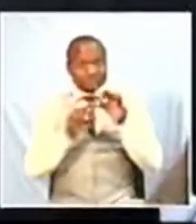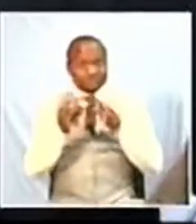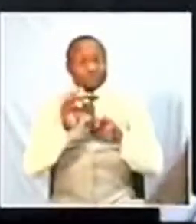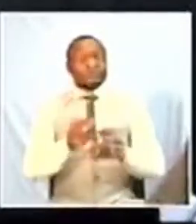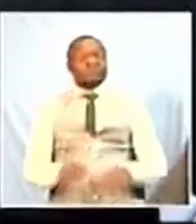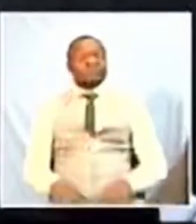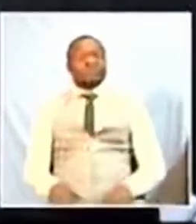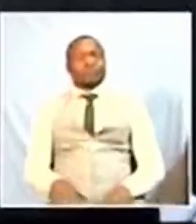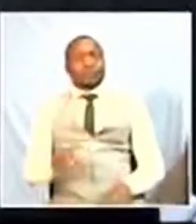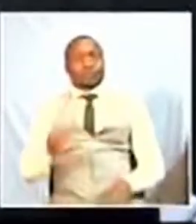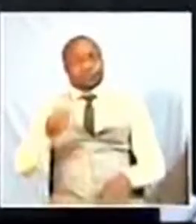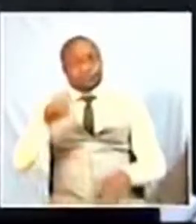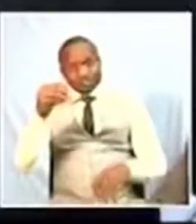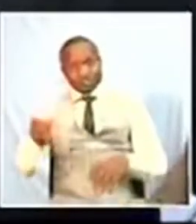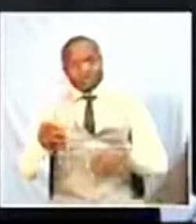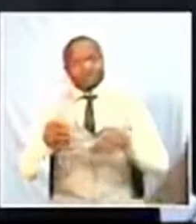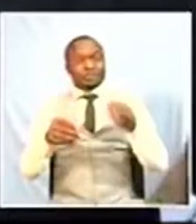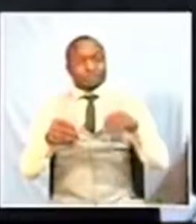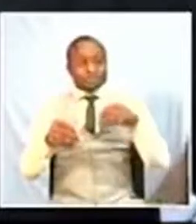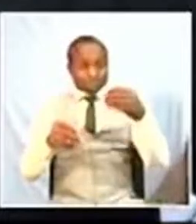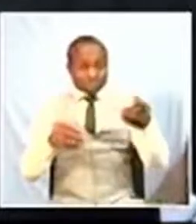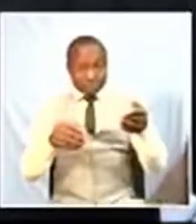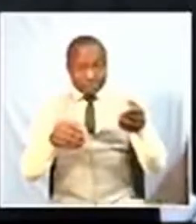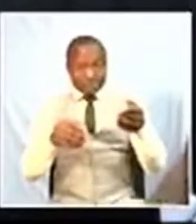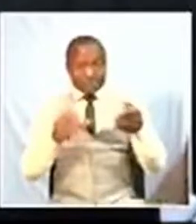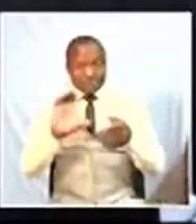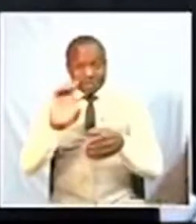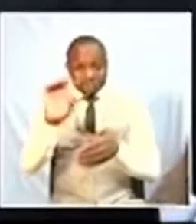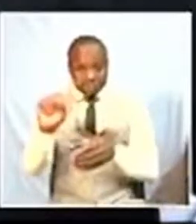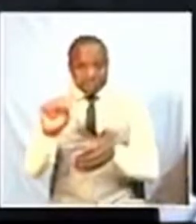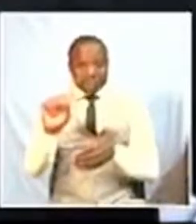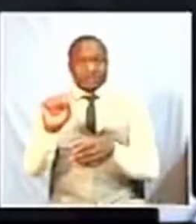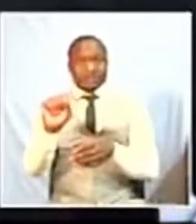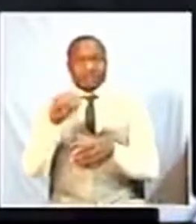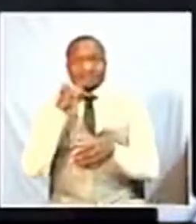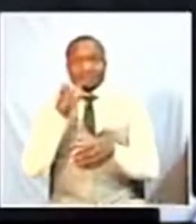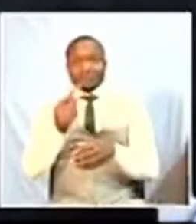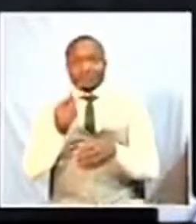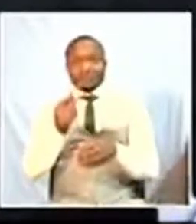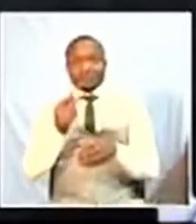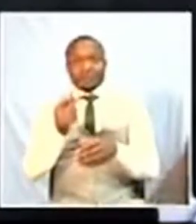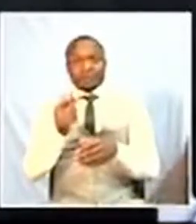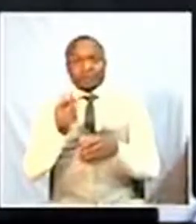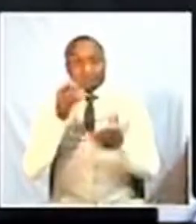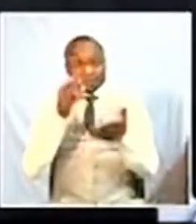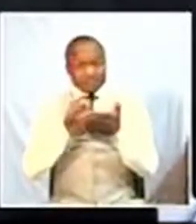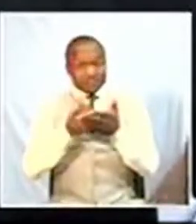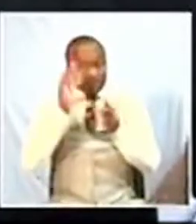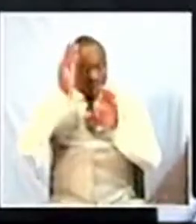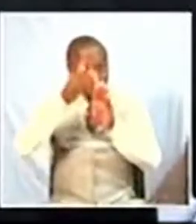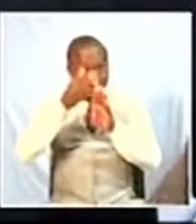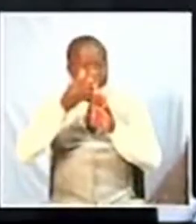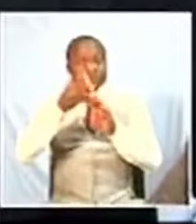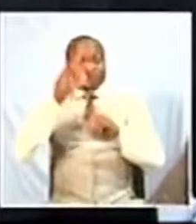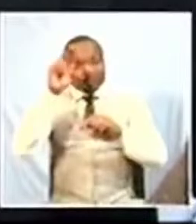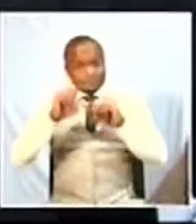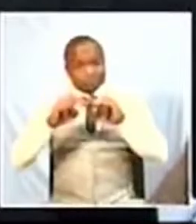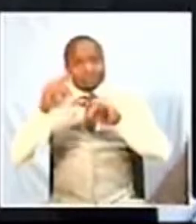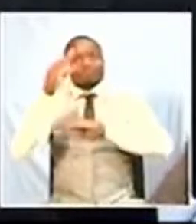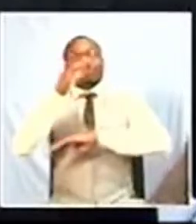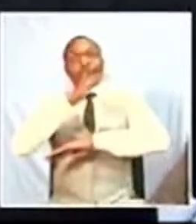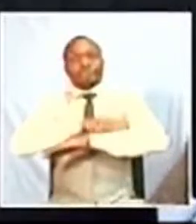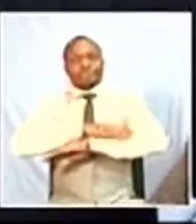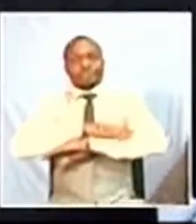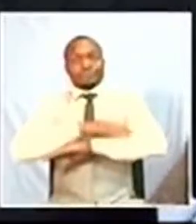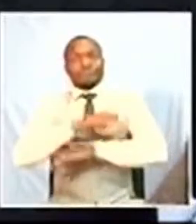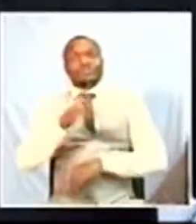for the expenditure. As the CS rightly put it, major expense is on desks. The first, I